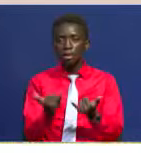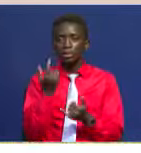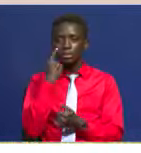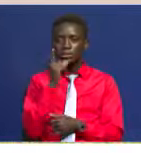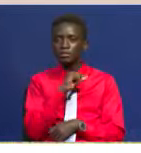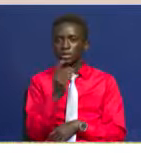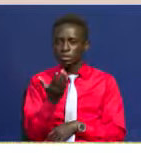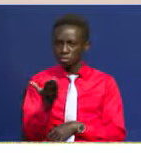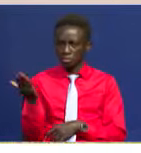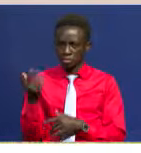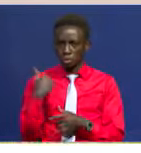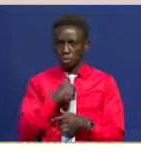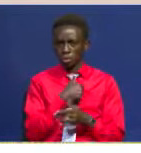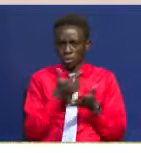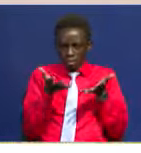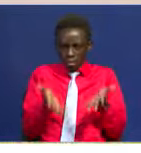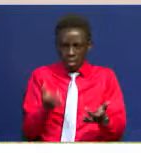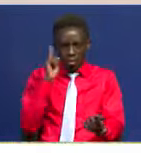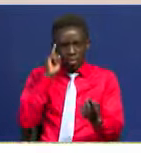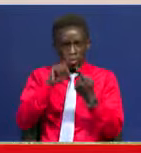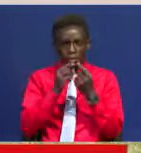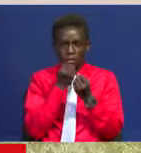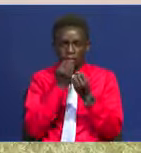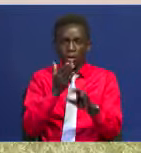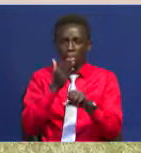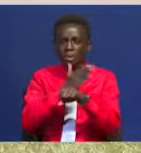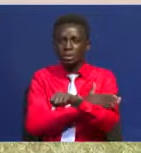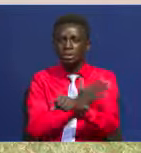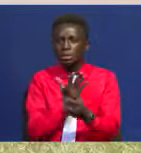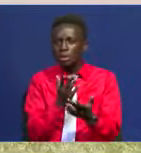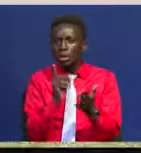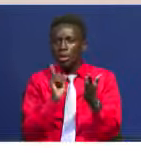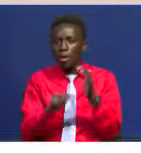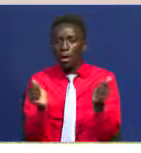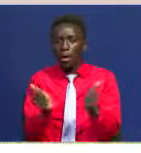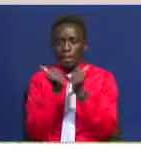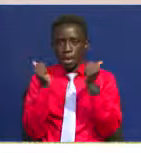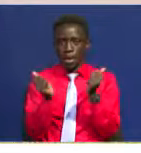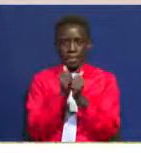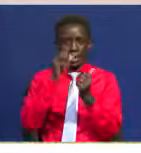We'll be here to just give you a bit more updates of what is happening and the